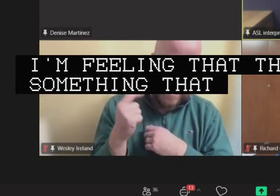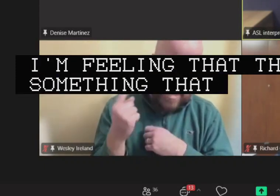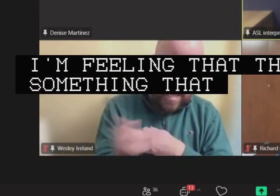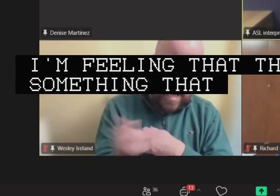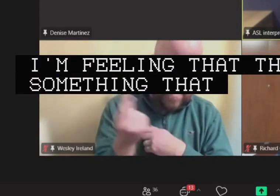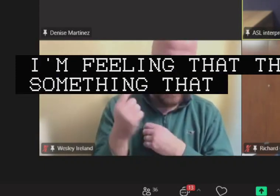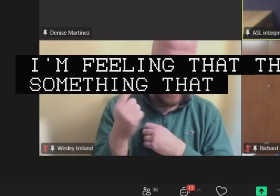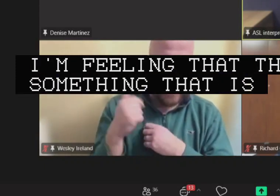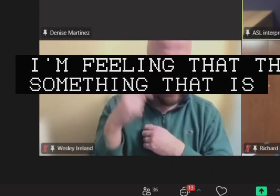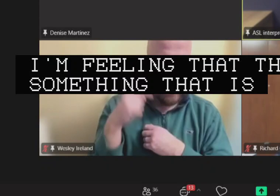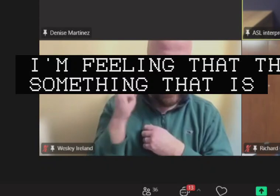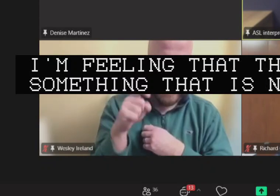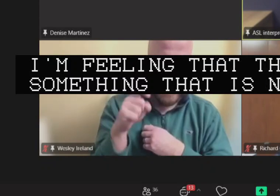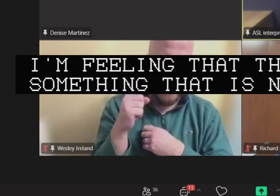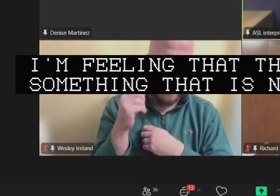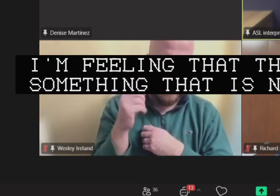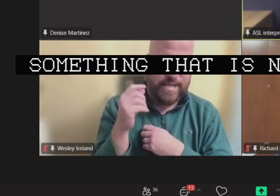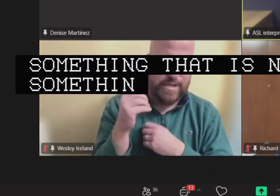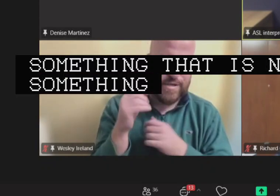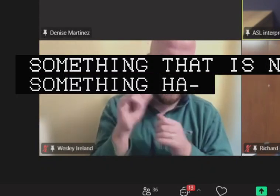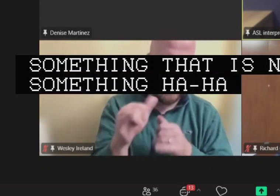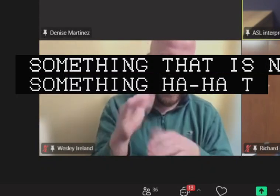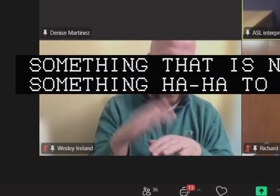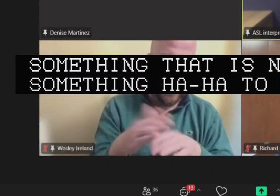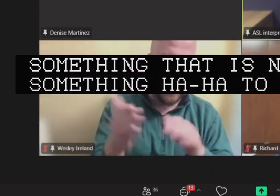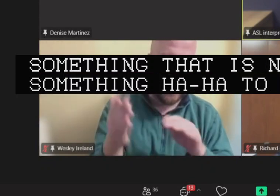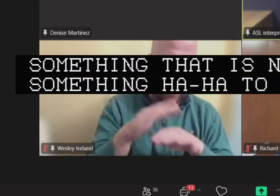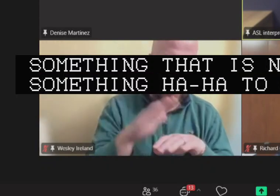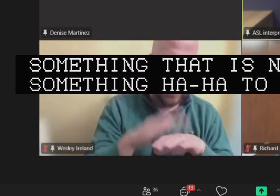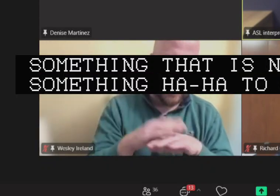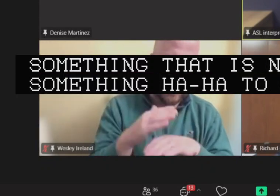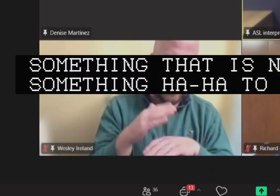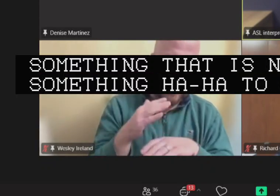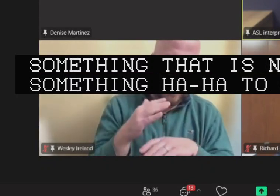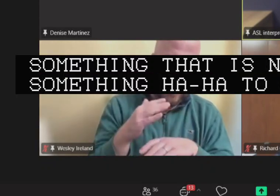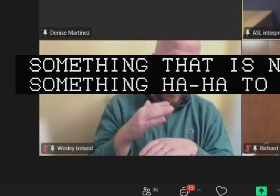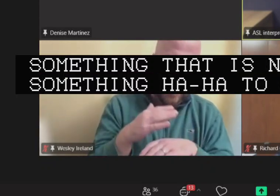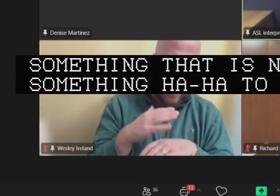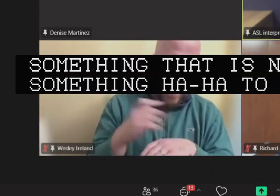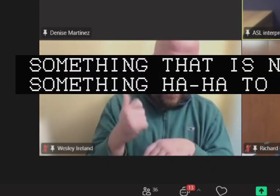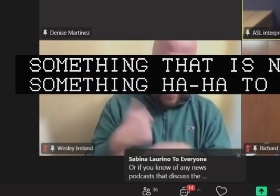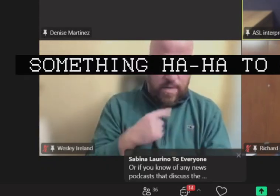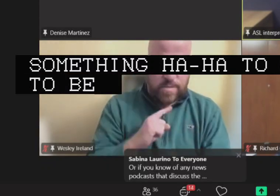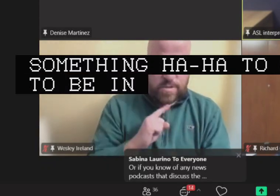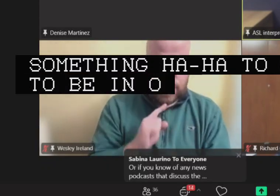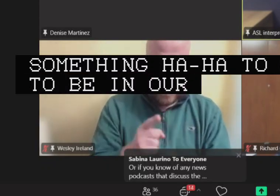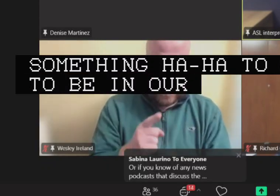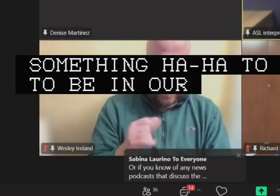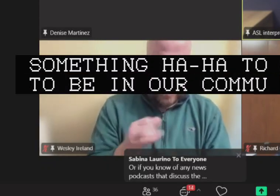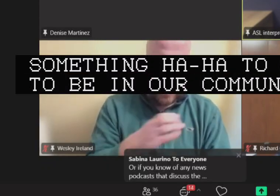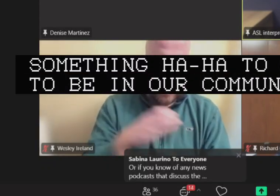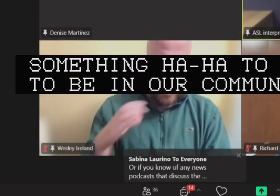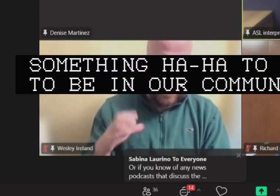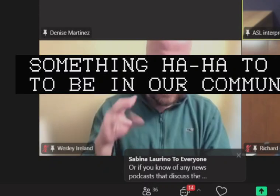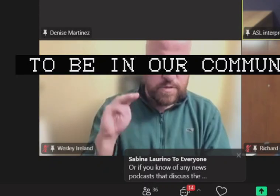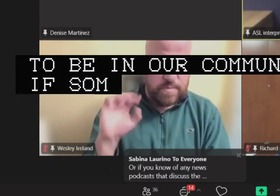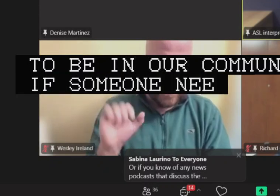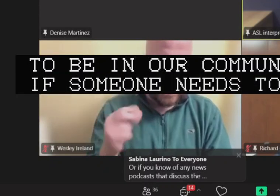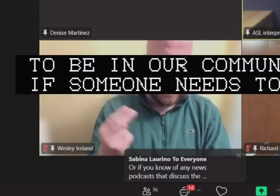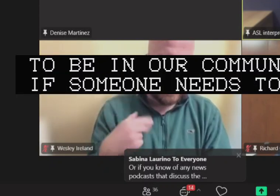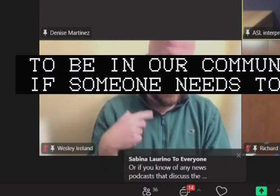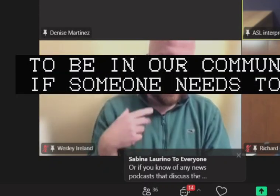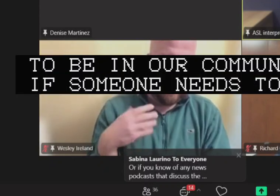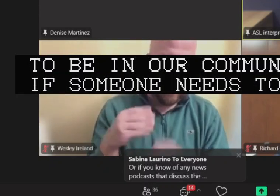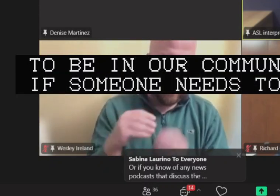be overlooked in our community, because it's something that we're going to need to really stay on top of, as you said. And I'm